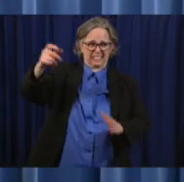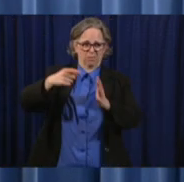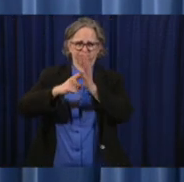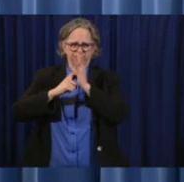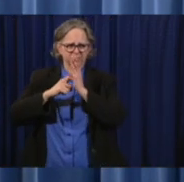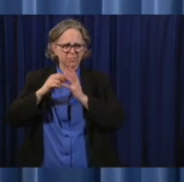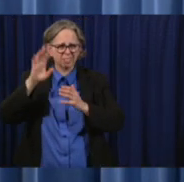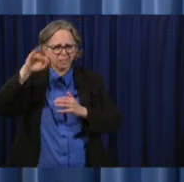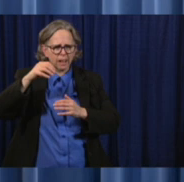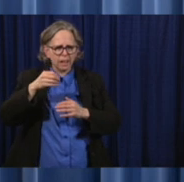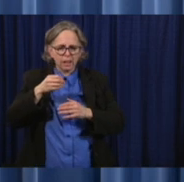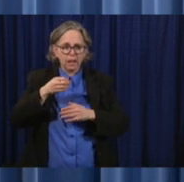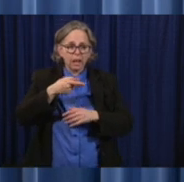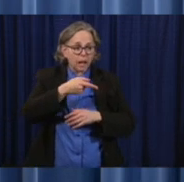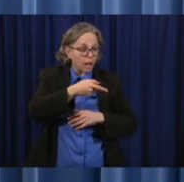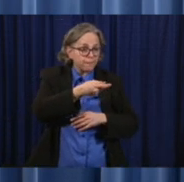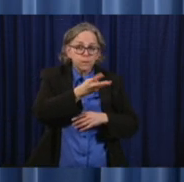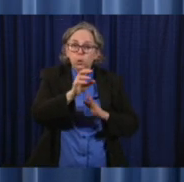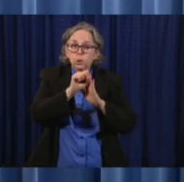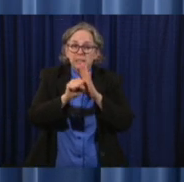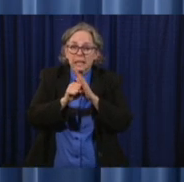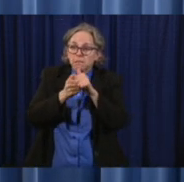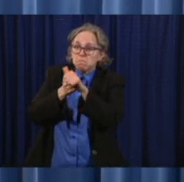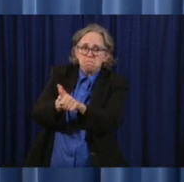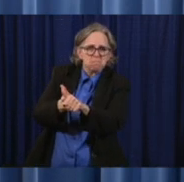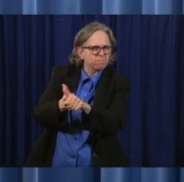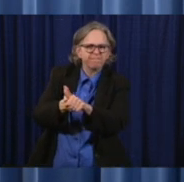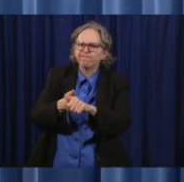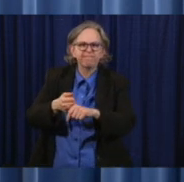We believe that if we do this right,